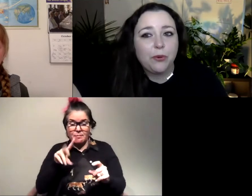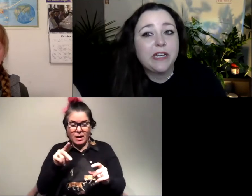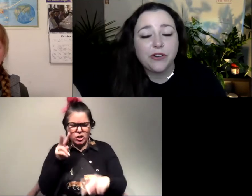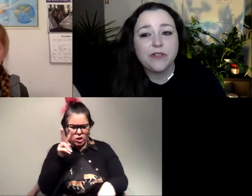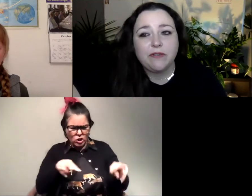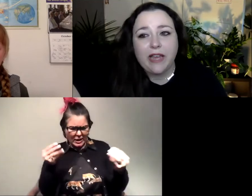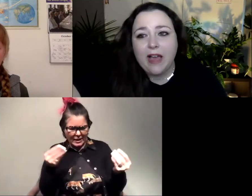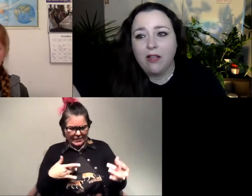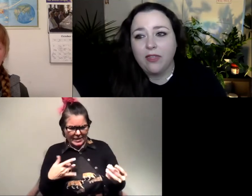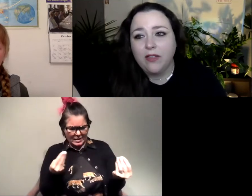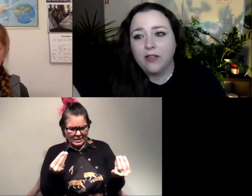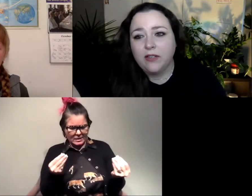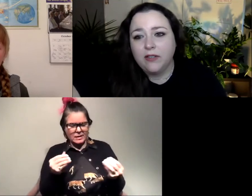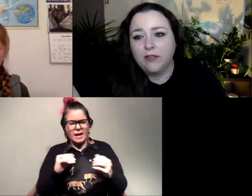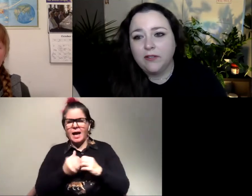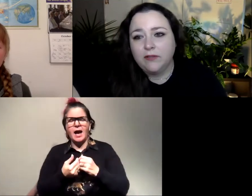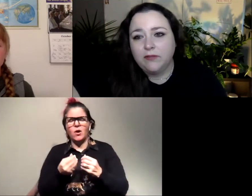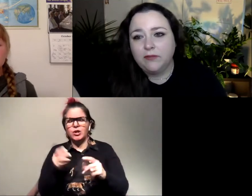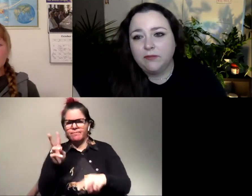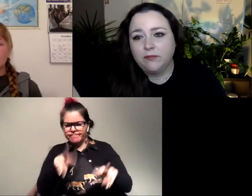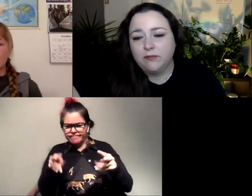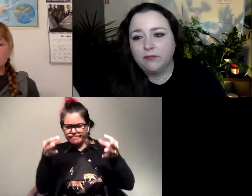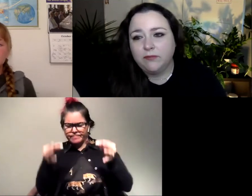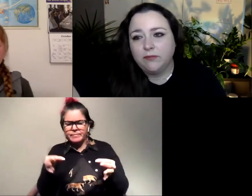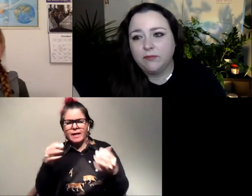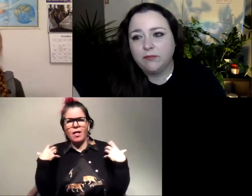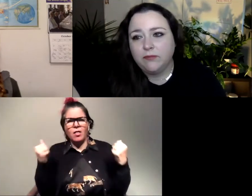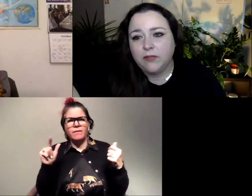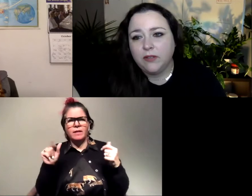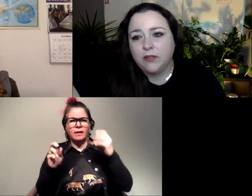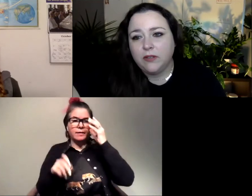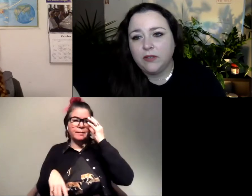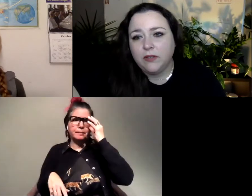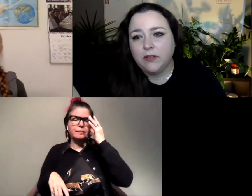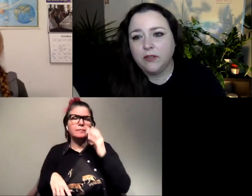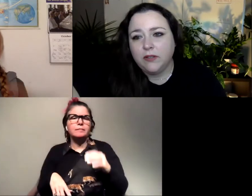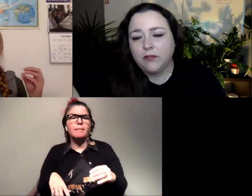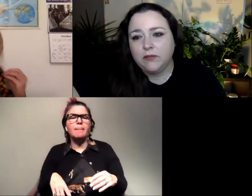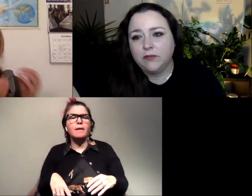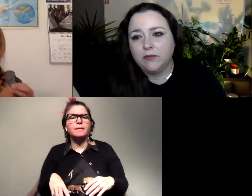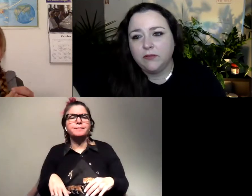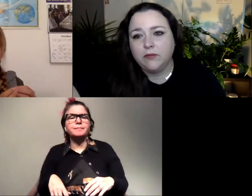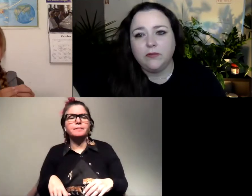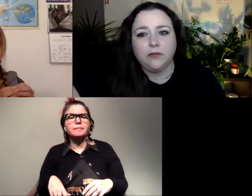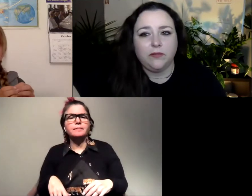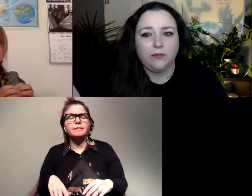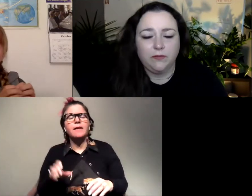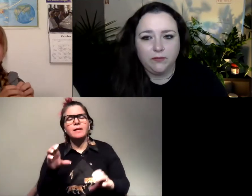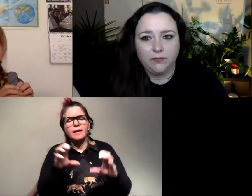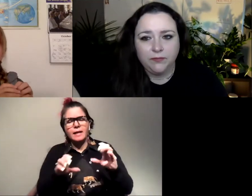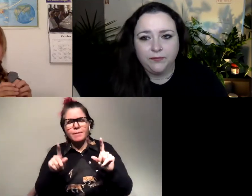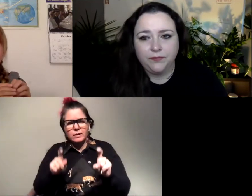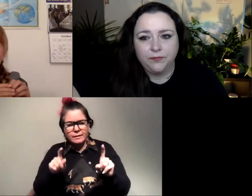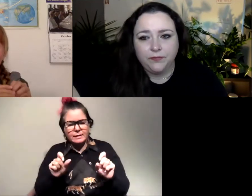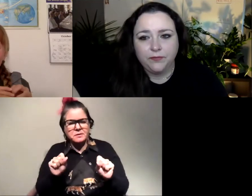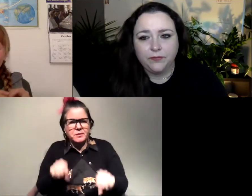other predictors of lake health? So actually, rather than the look and the feel, there are chemical tests that you can do with the water. And